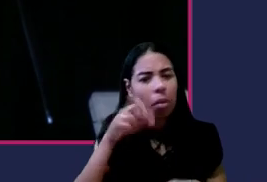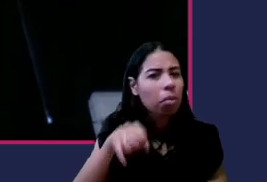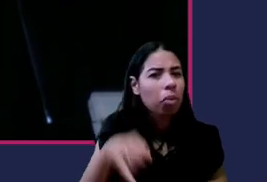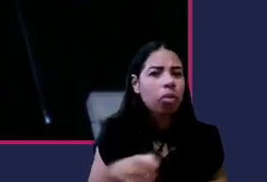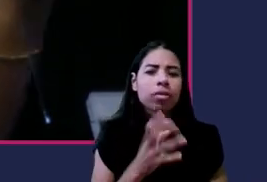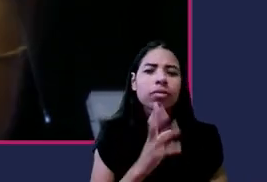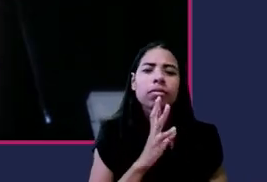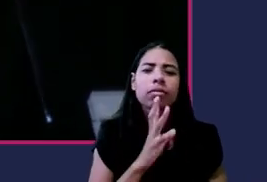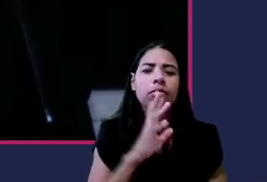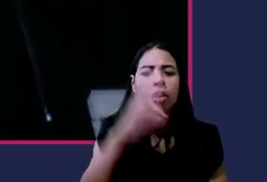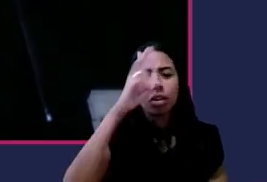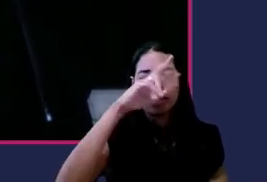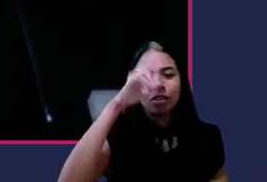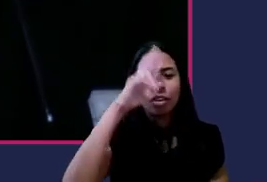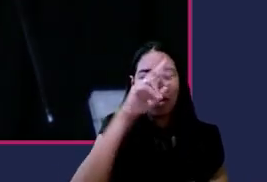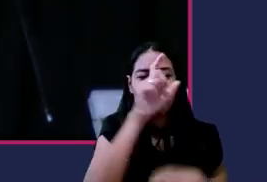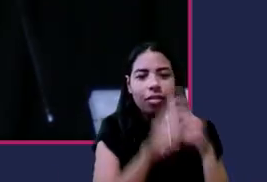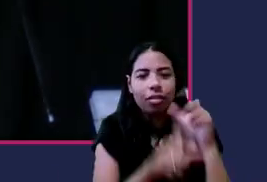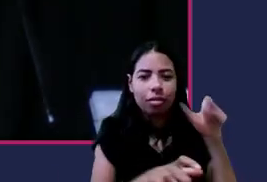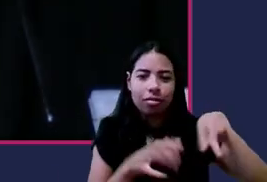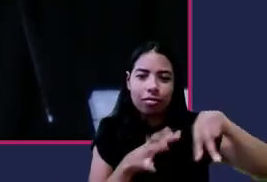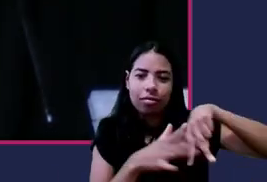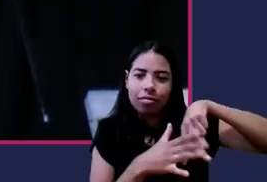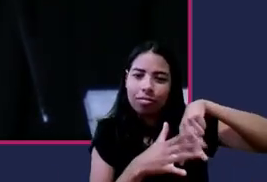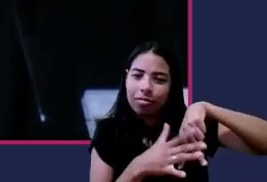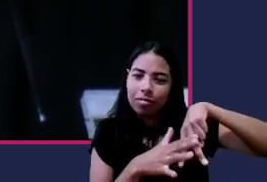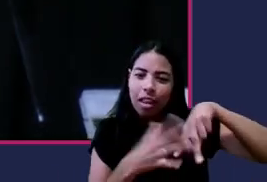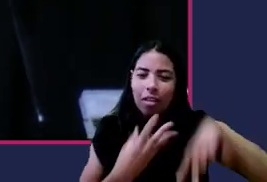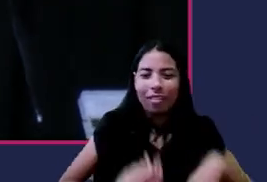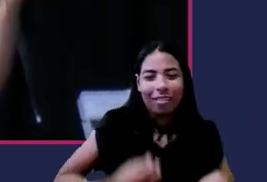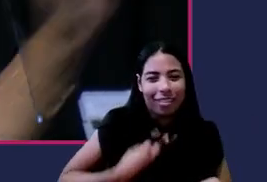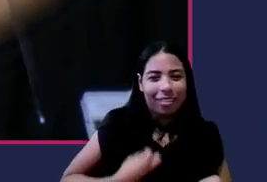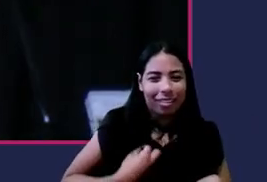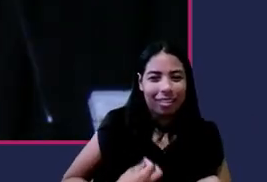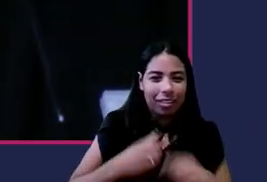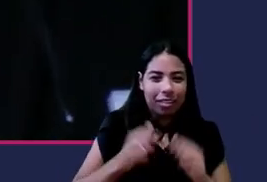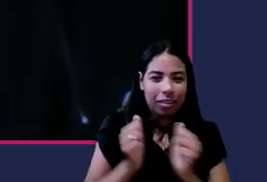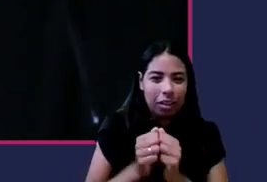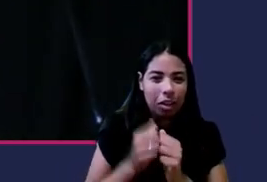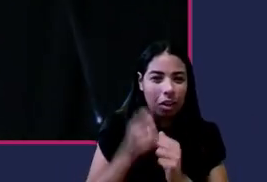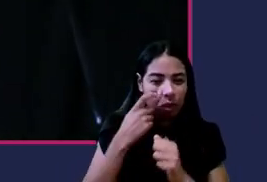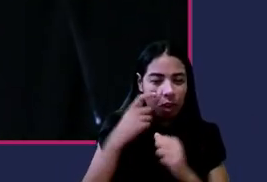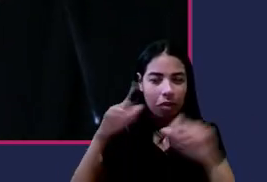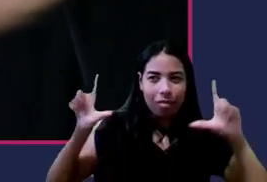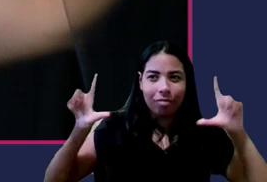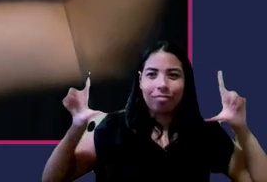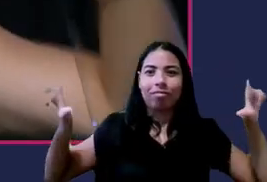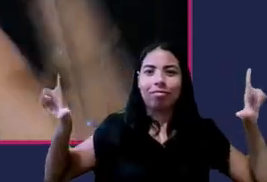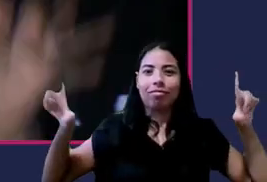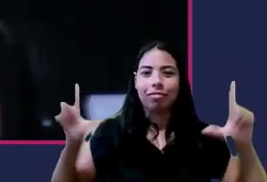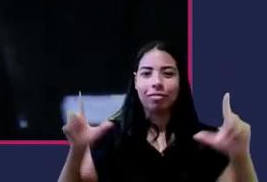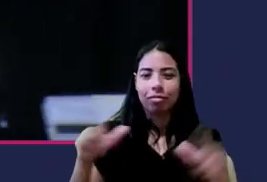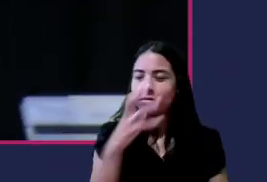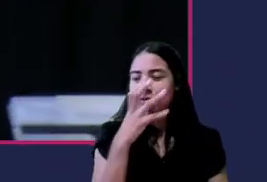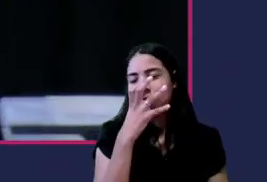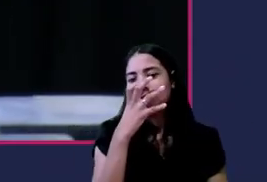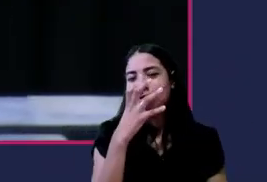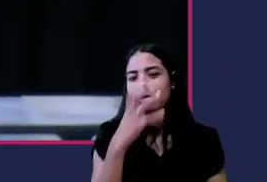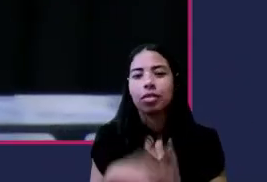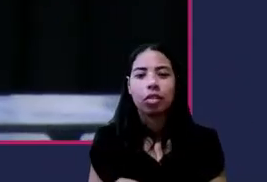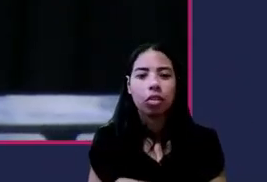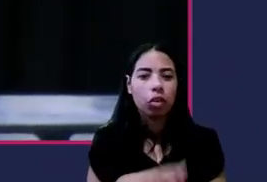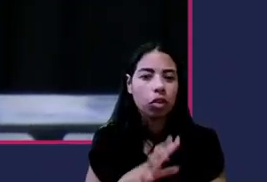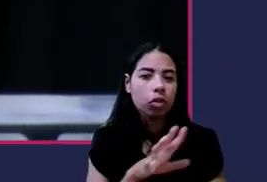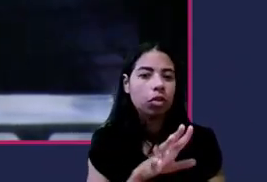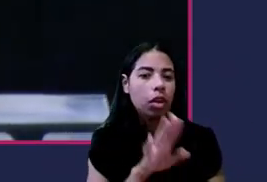don't need to subscribe for the channel. And you're going to listen to some awesome stories about our patients. You're going to see them on the